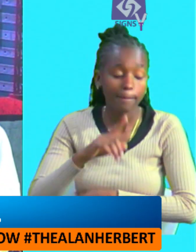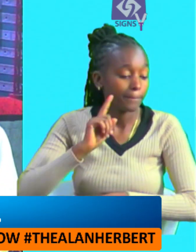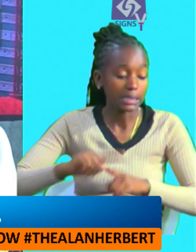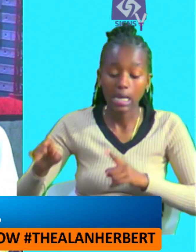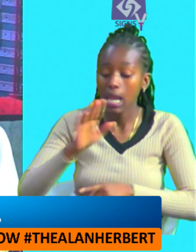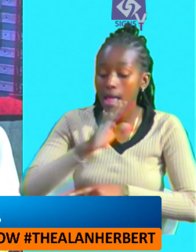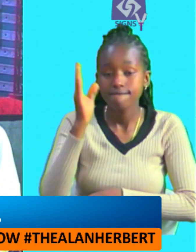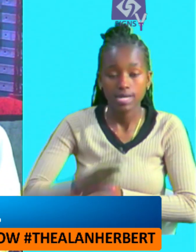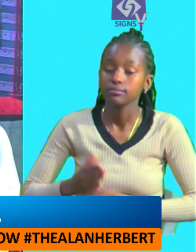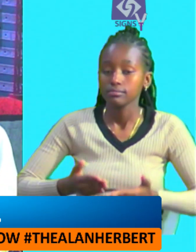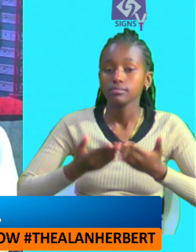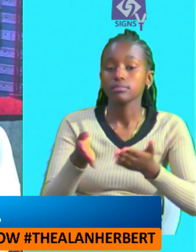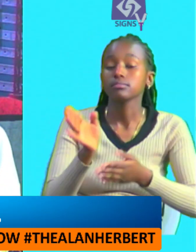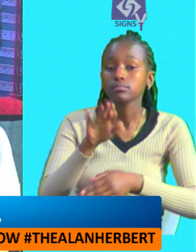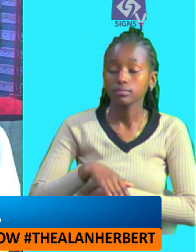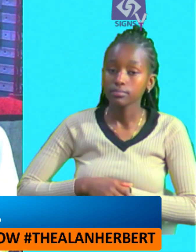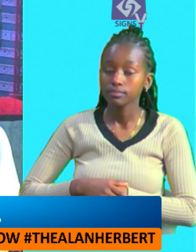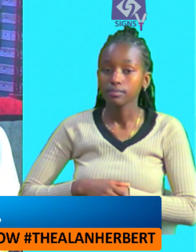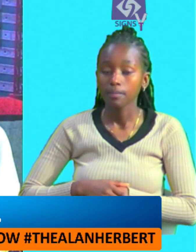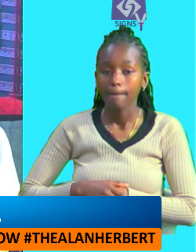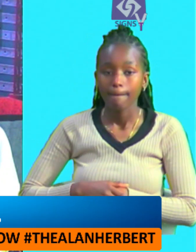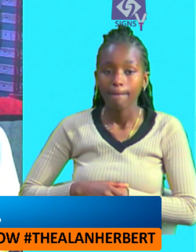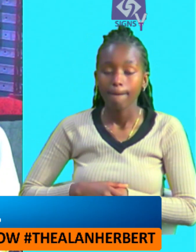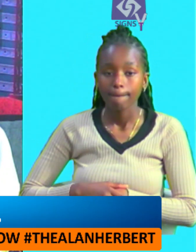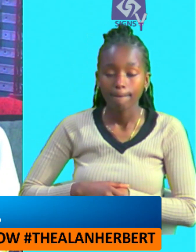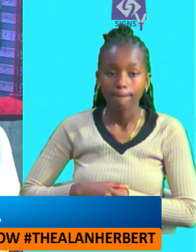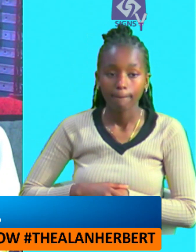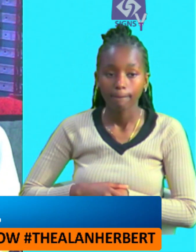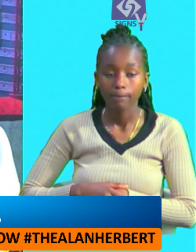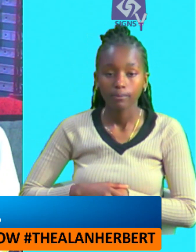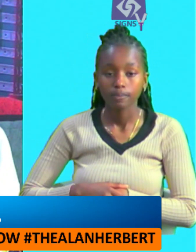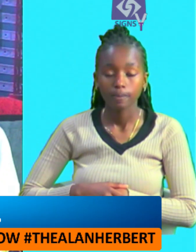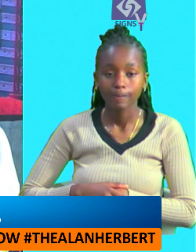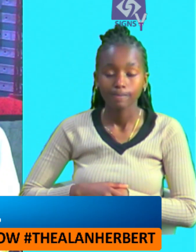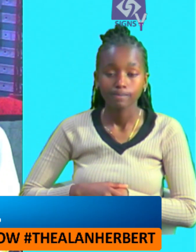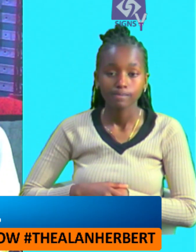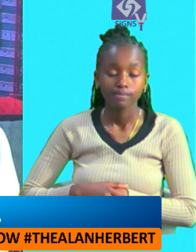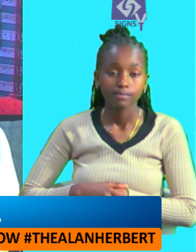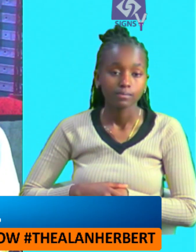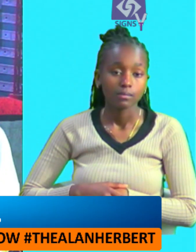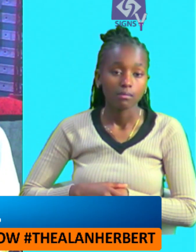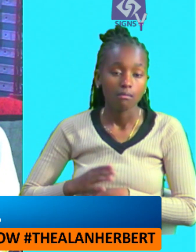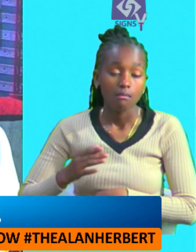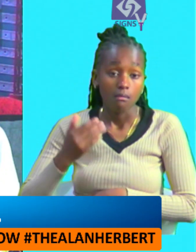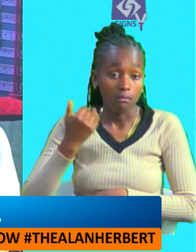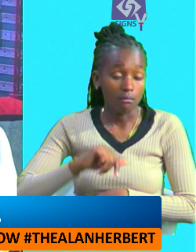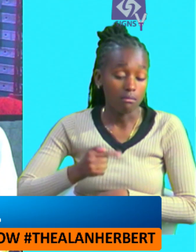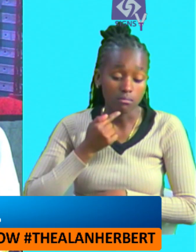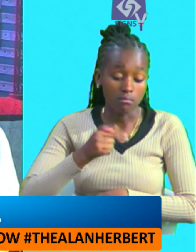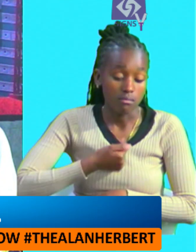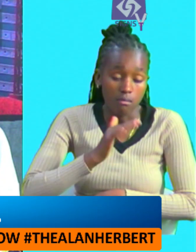minute, okay. So, best of the work that I do, I have an organization that I work with,